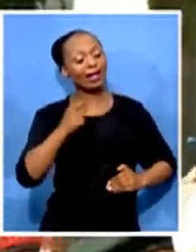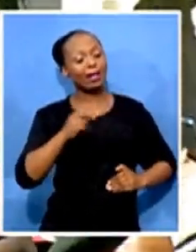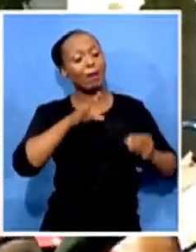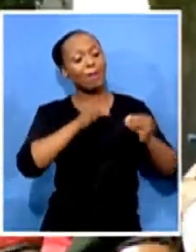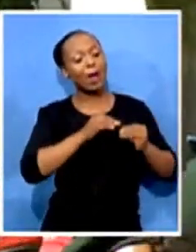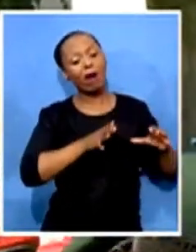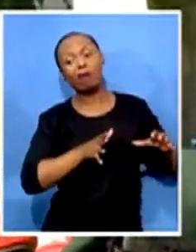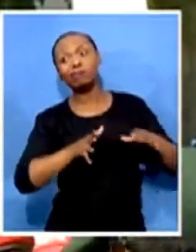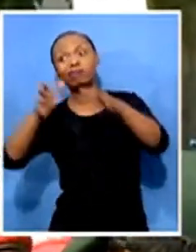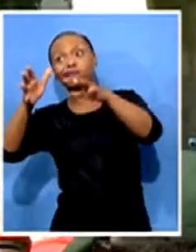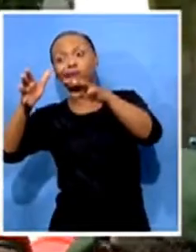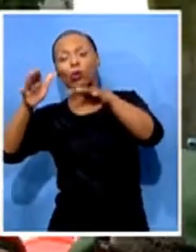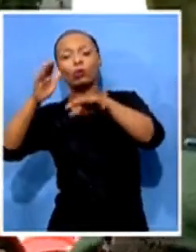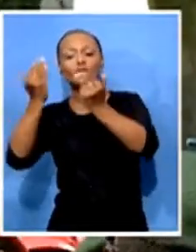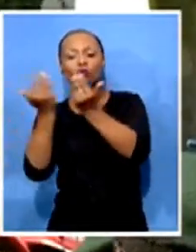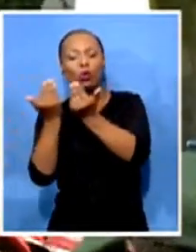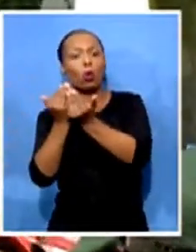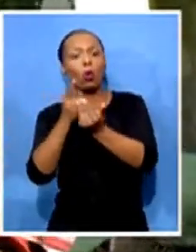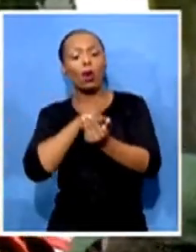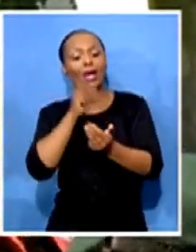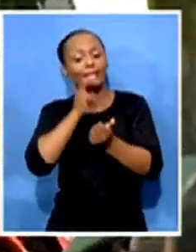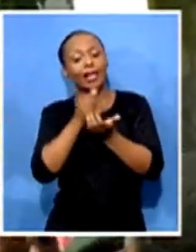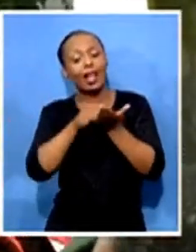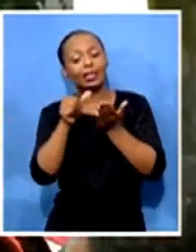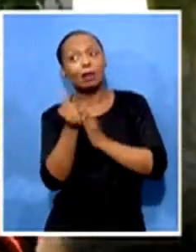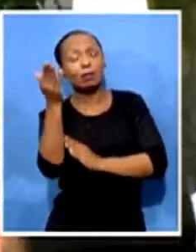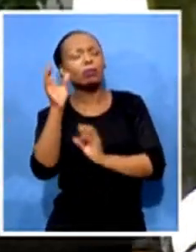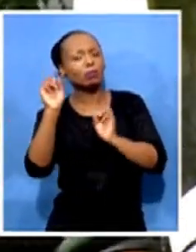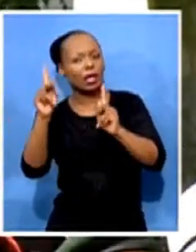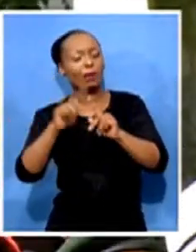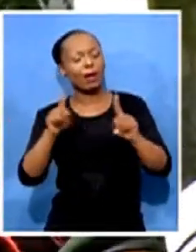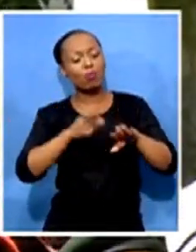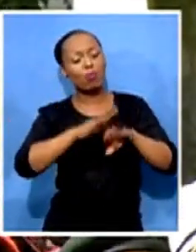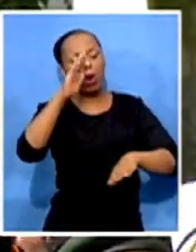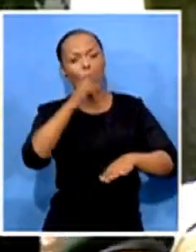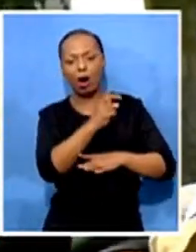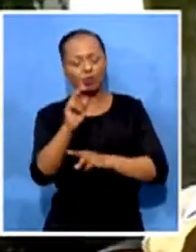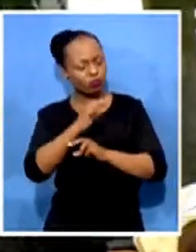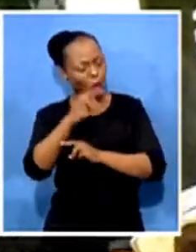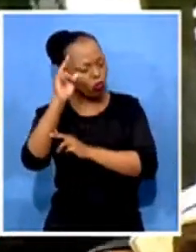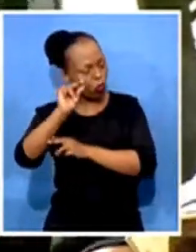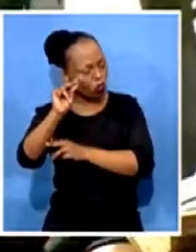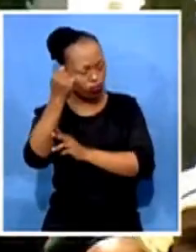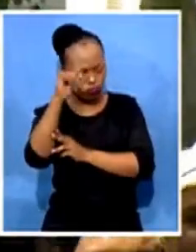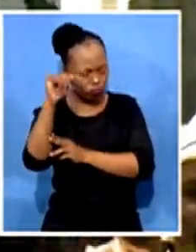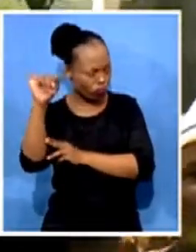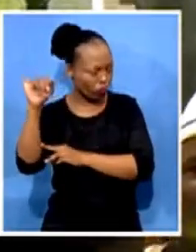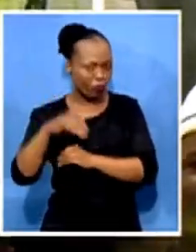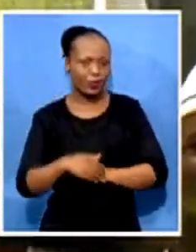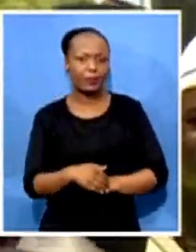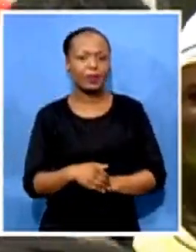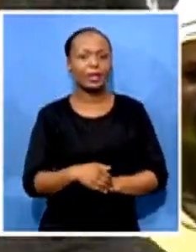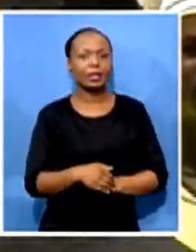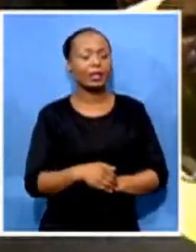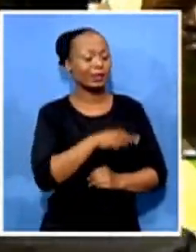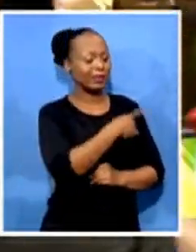memorandum. Marshal Dlamini, SG of the EFF, saying, look, we've got more people on the ground, as you see. Can you work with us?